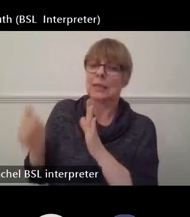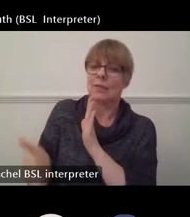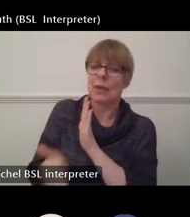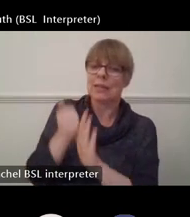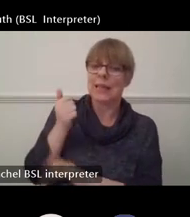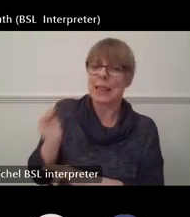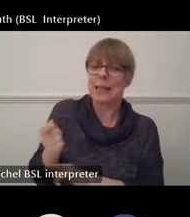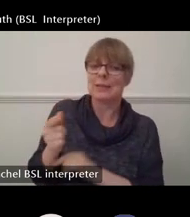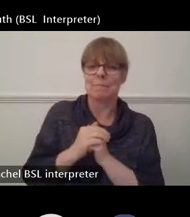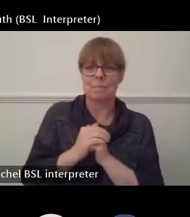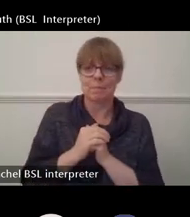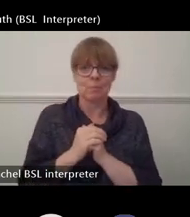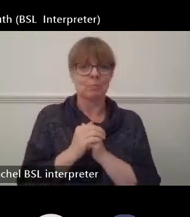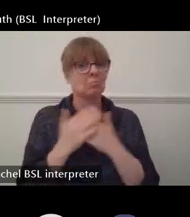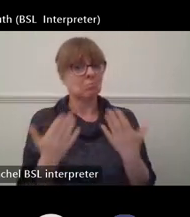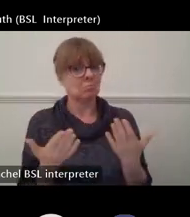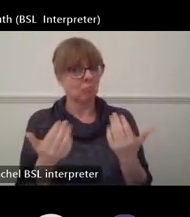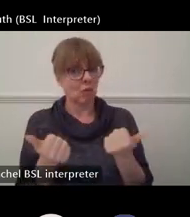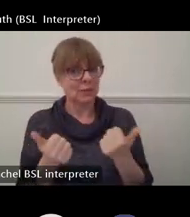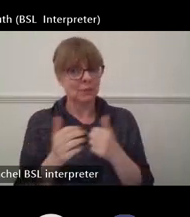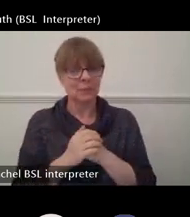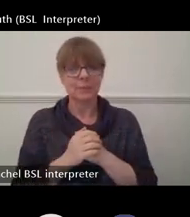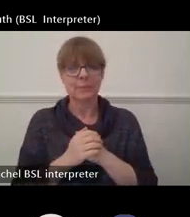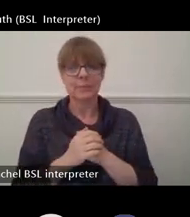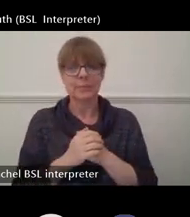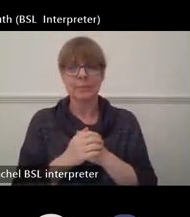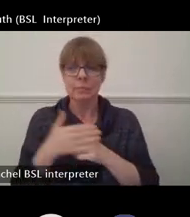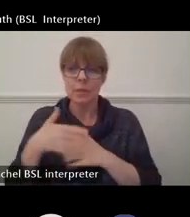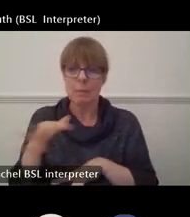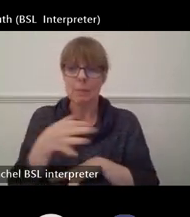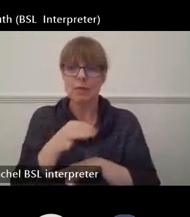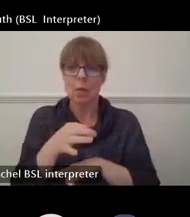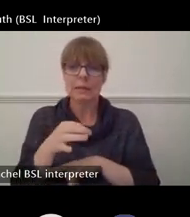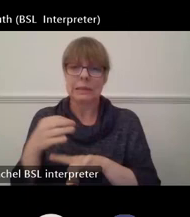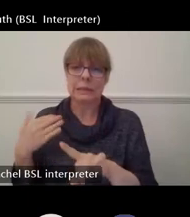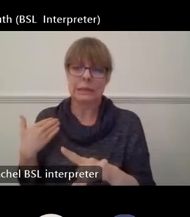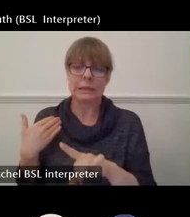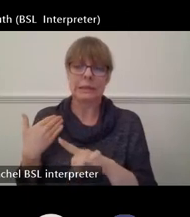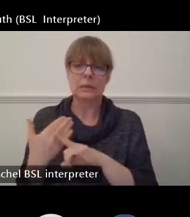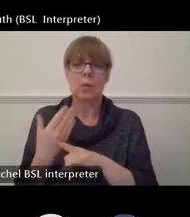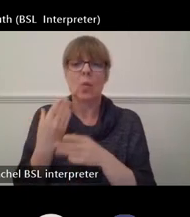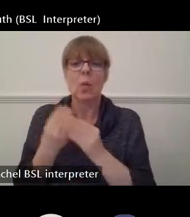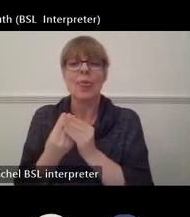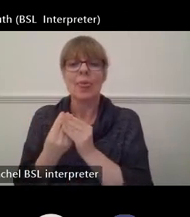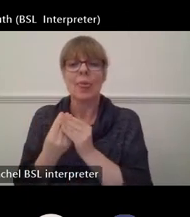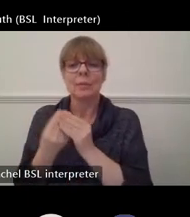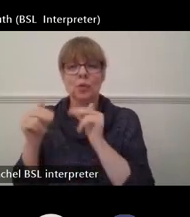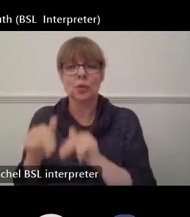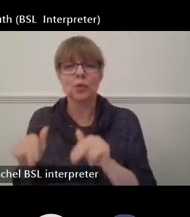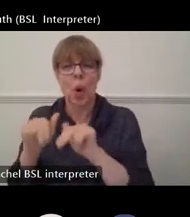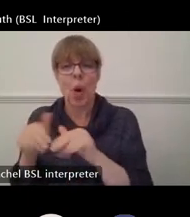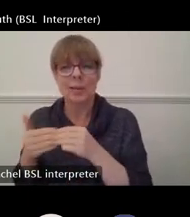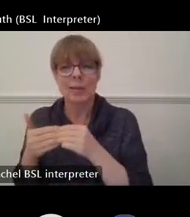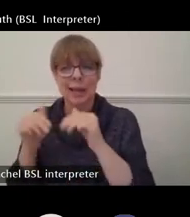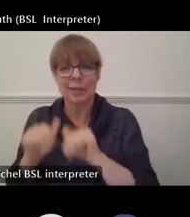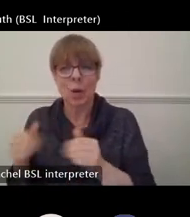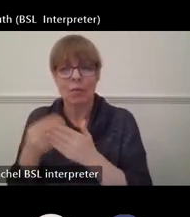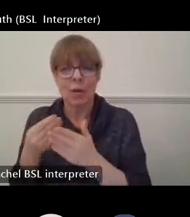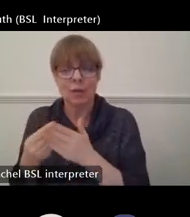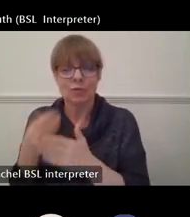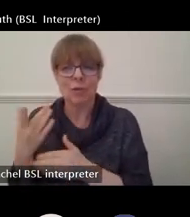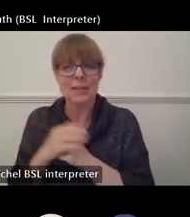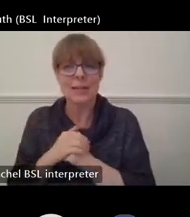completely. Wonderful. Yeah. And yeah, as you know, I've been volunteering for Gate Dogs as well, fundraising. And if he